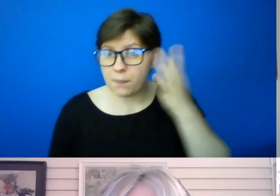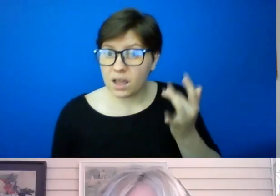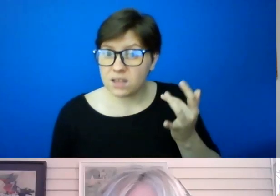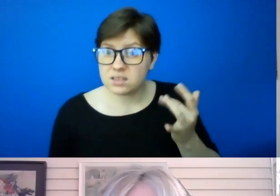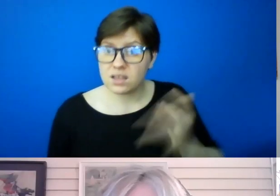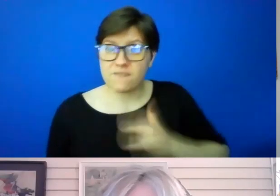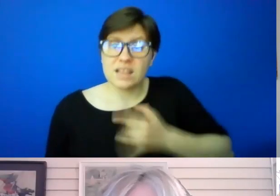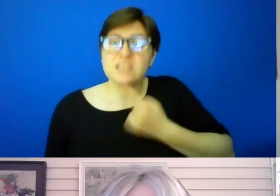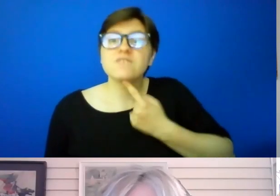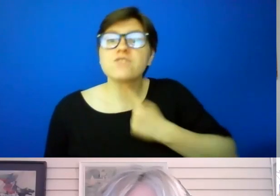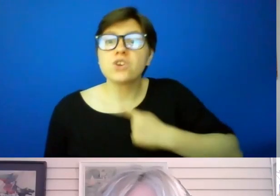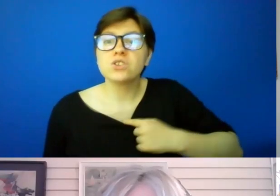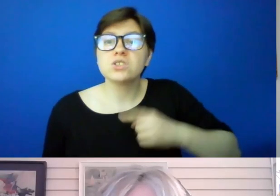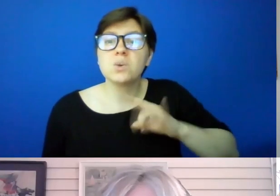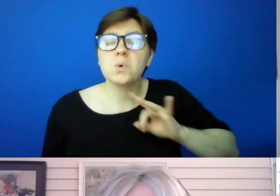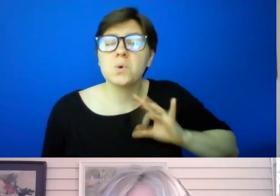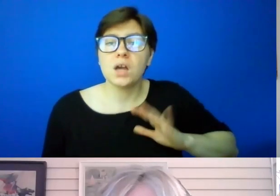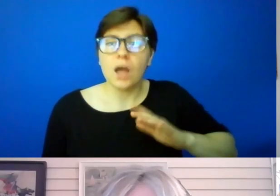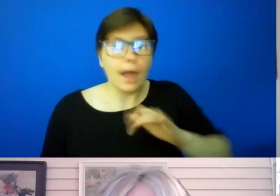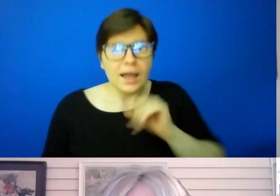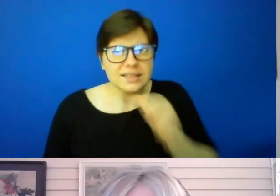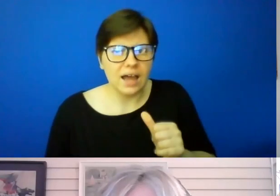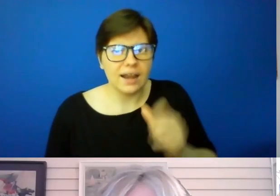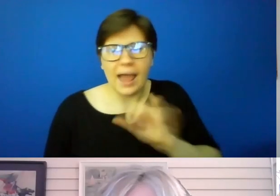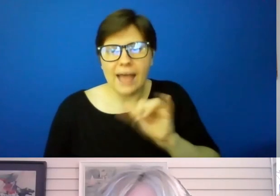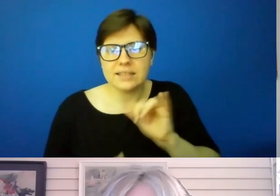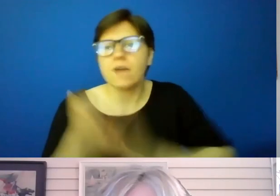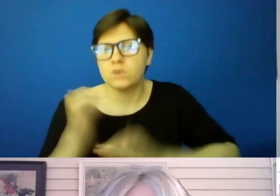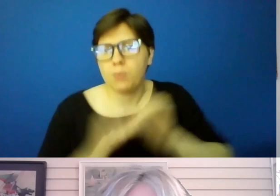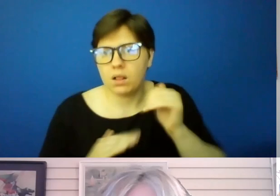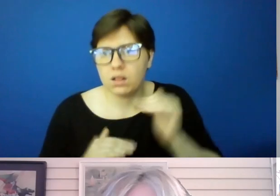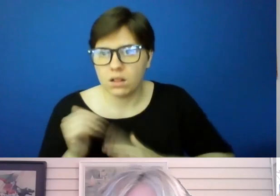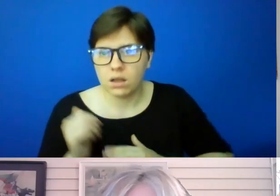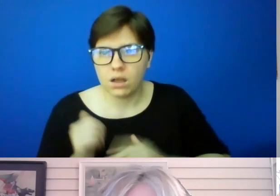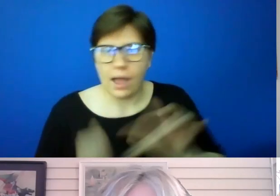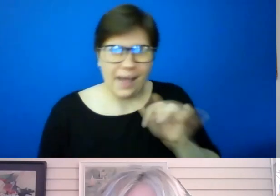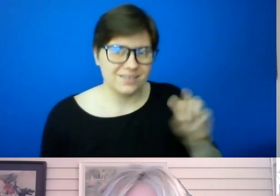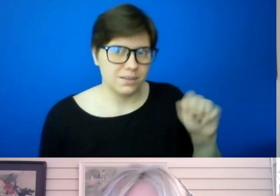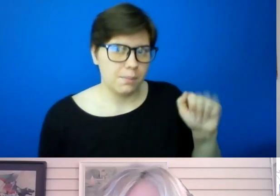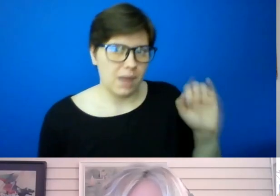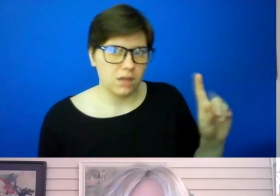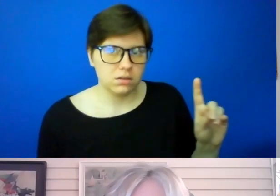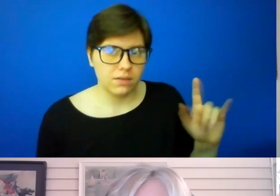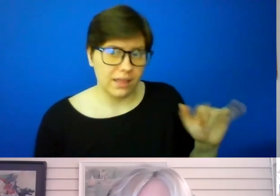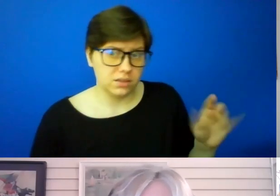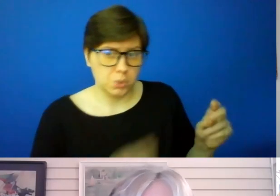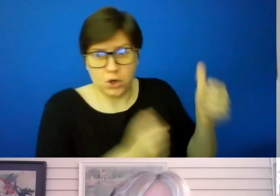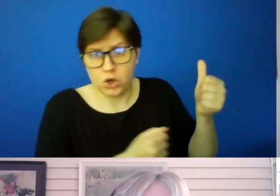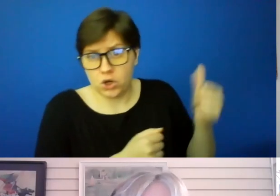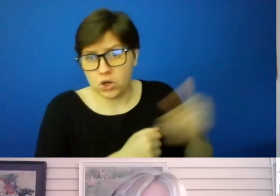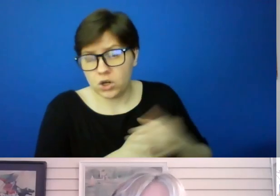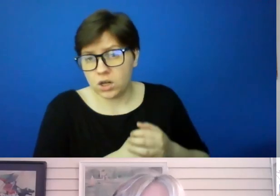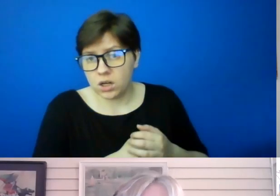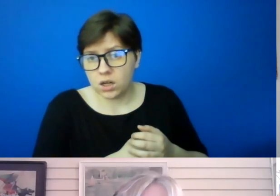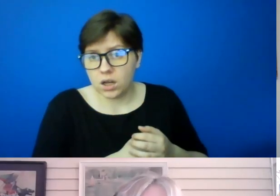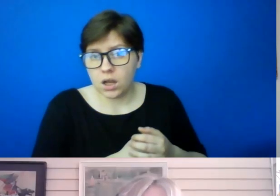of thirst it's not as comfortable a way to go as MAID, which is a quicker way to go. If once